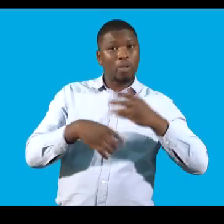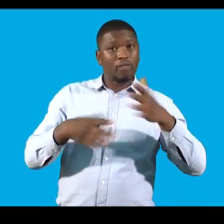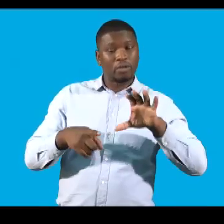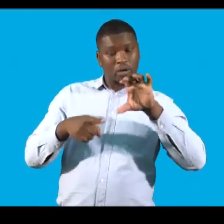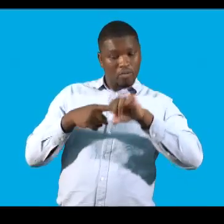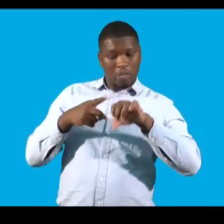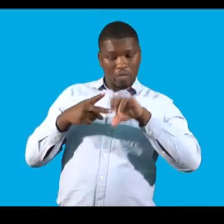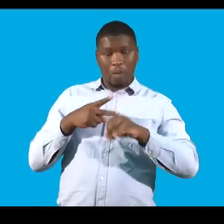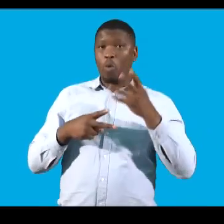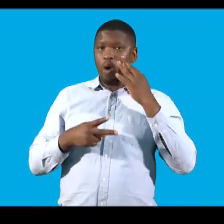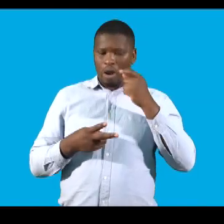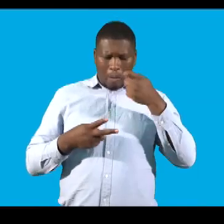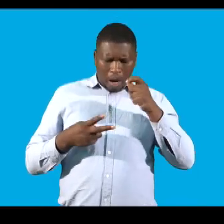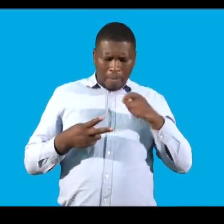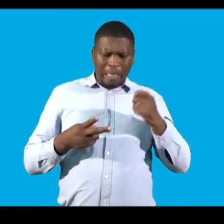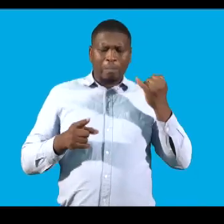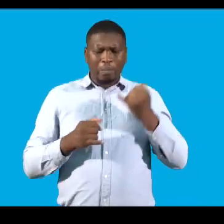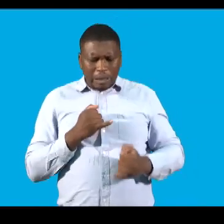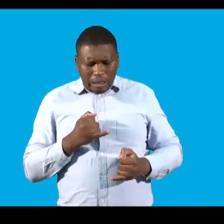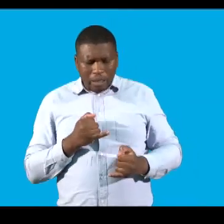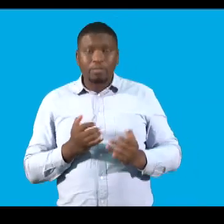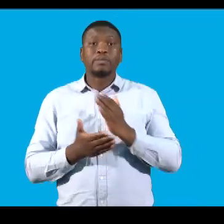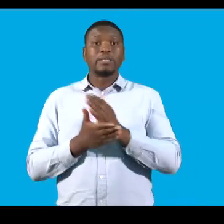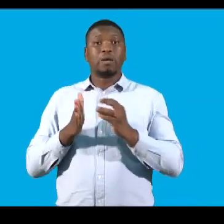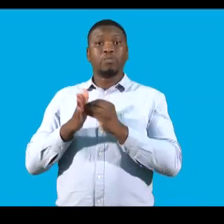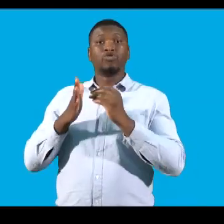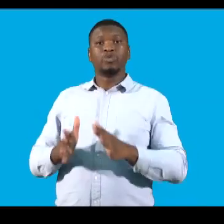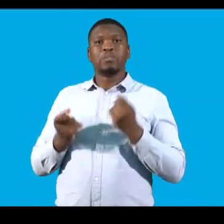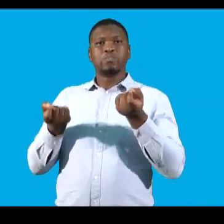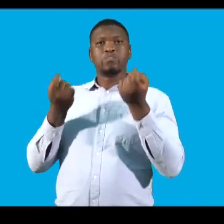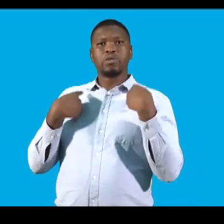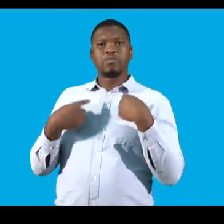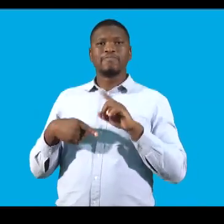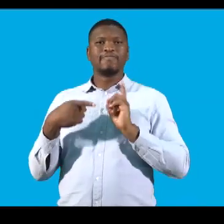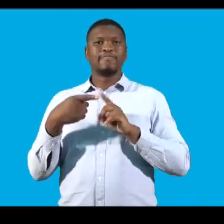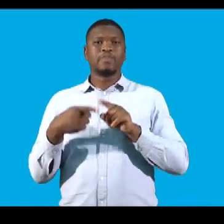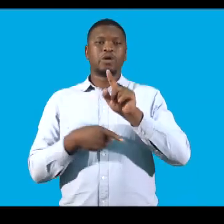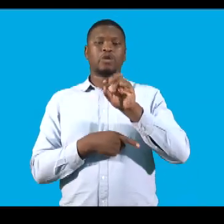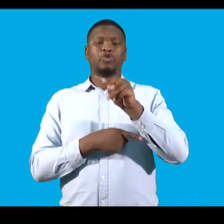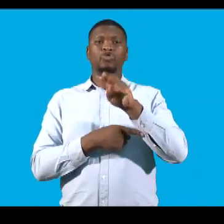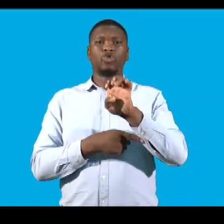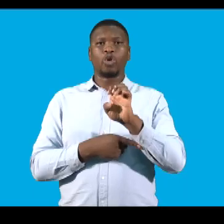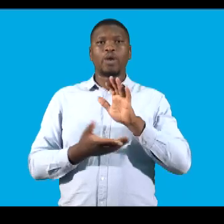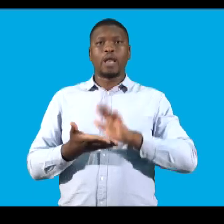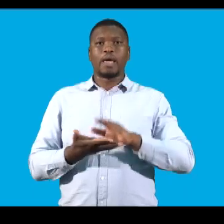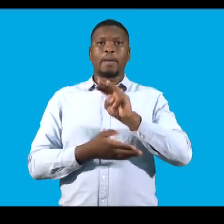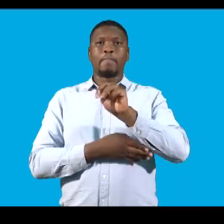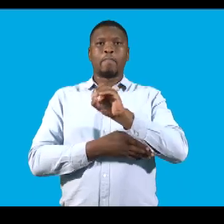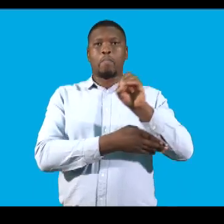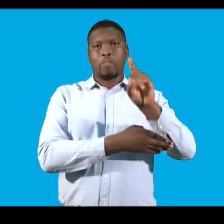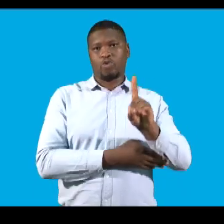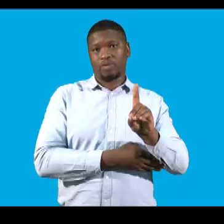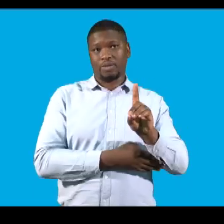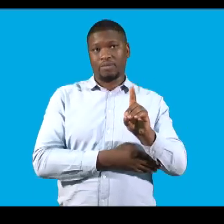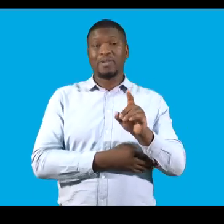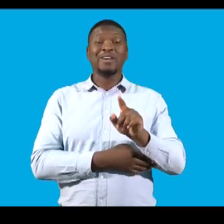that we encounter when marking paper 2. Learners often misinterpret tone and mood. Tone refers to the way